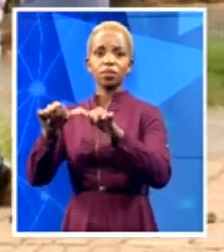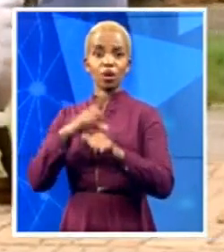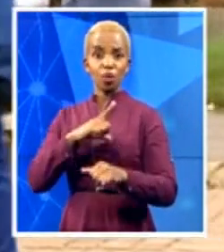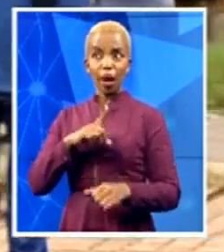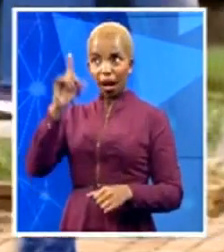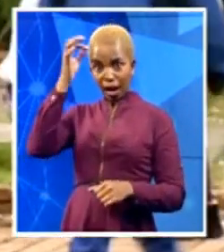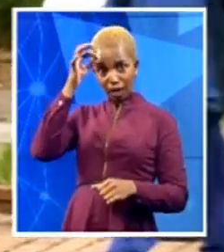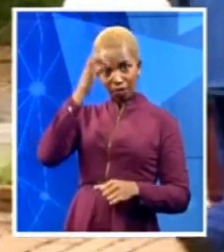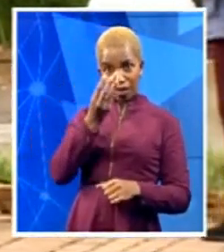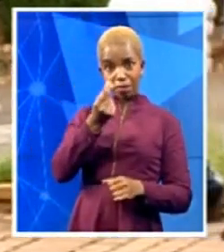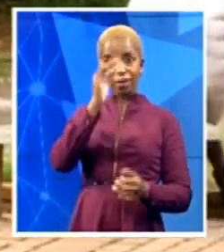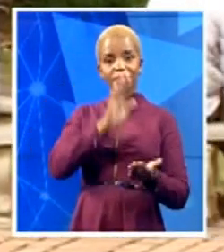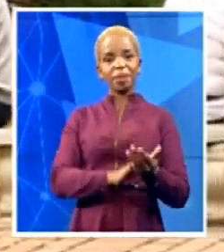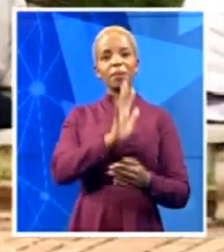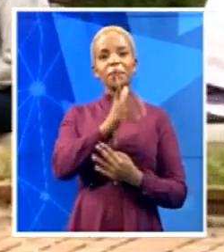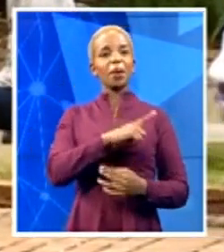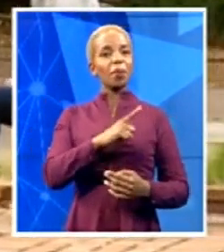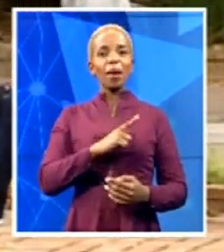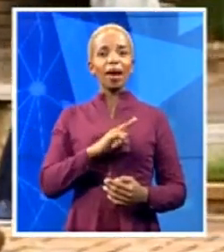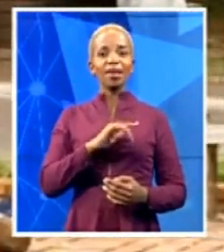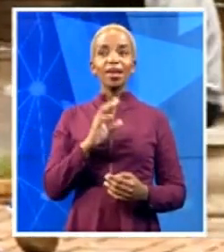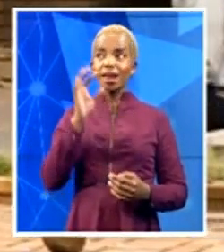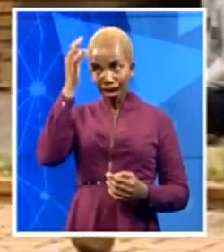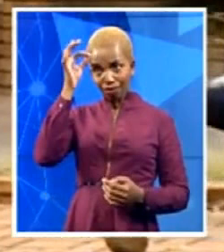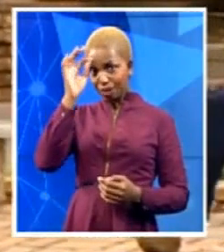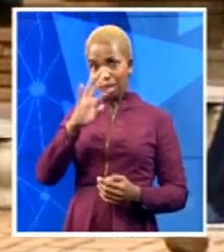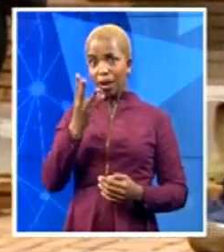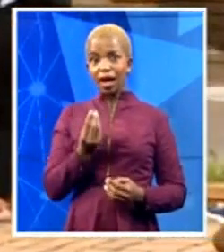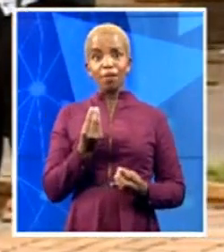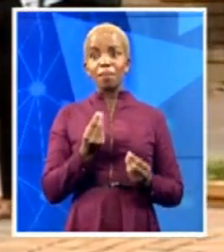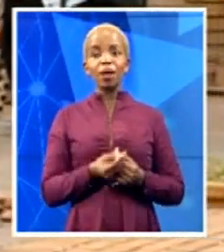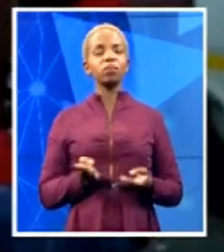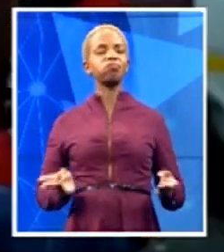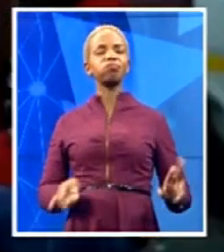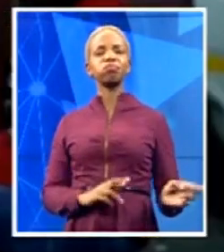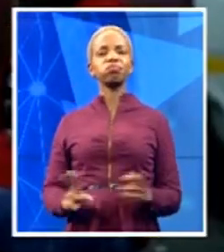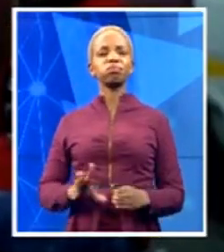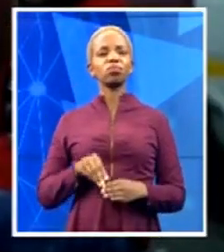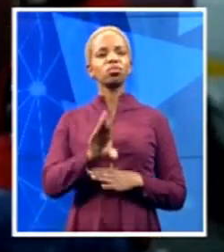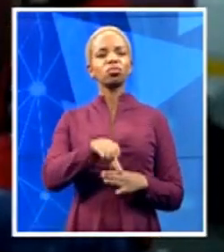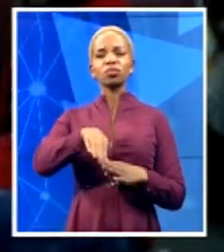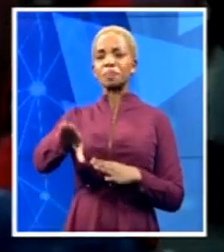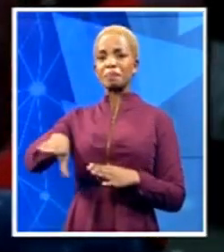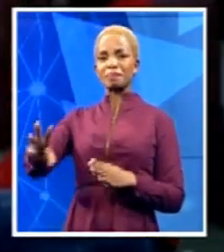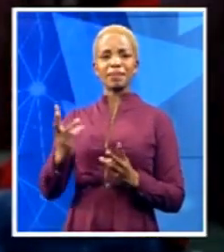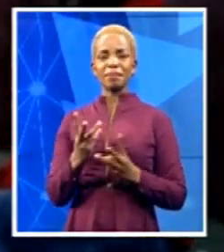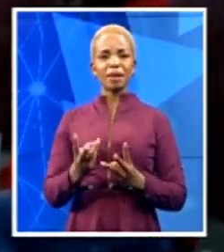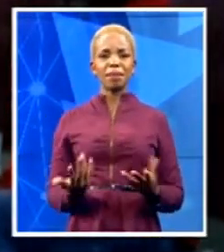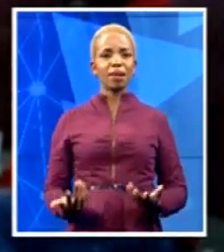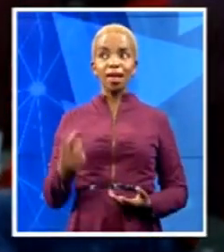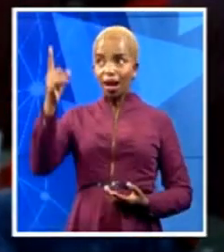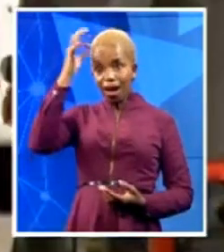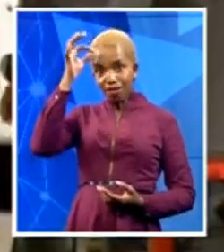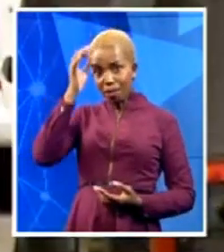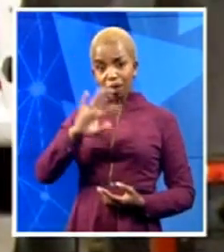anyway. Everyone is looking for money. The money is not there. The government does not have money to sustain SMEs over a period longer